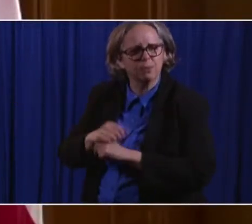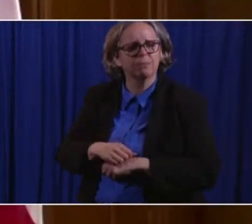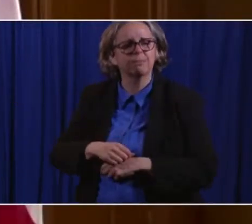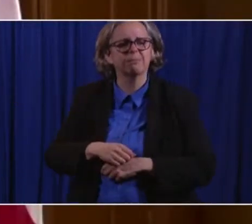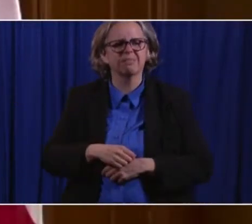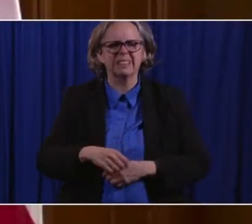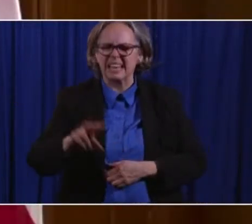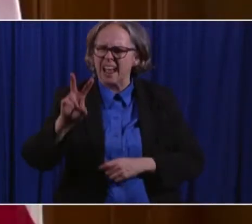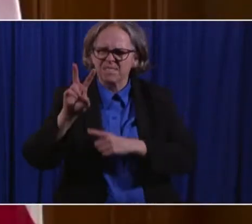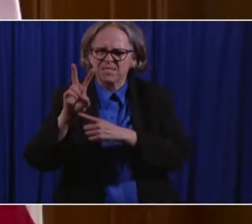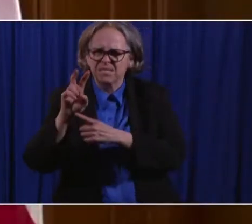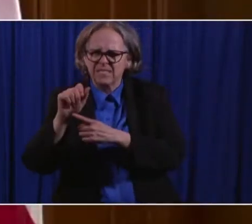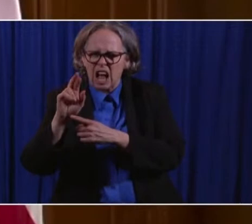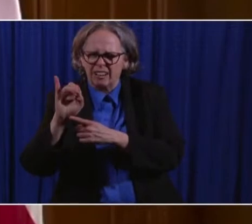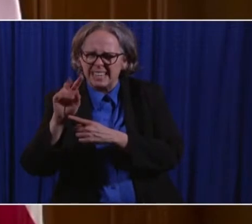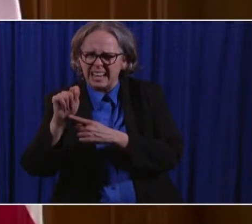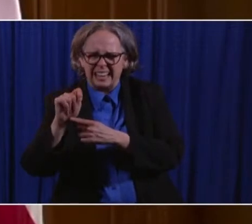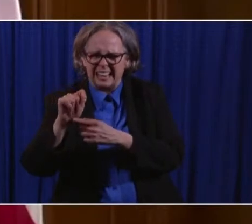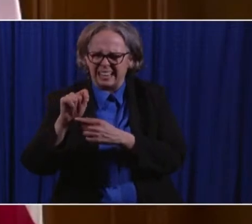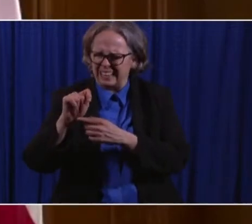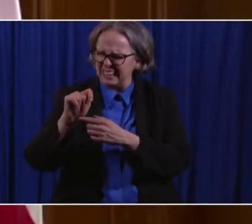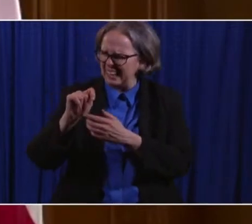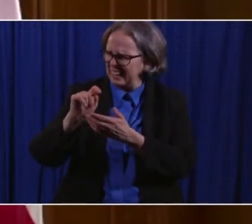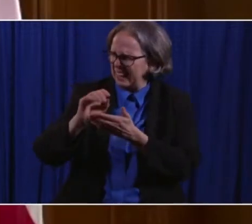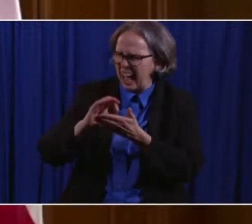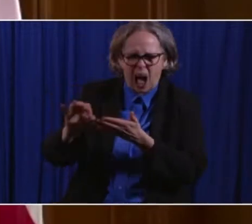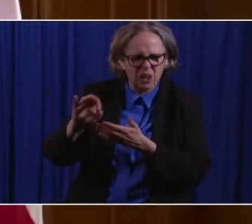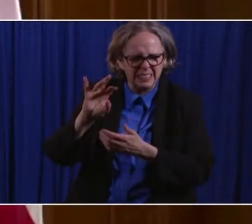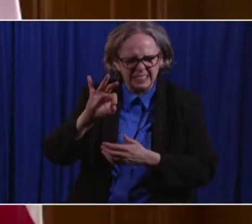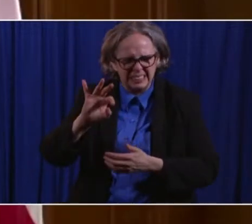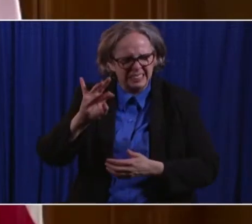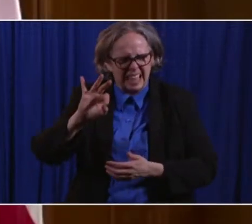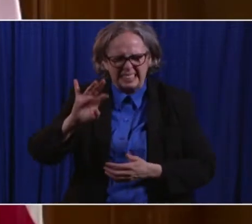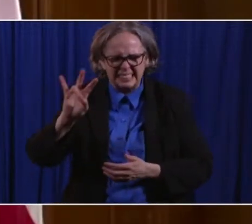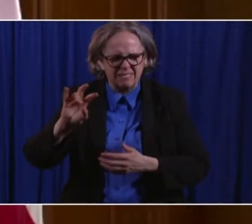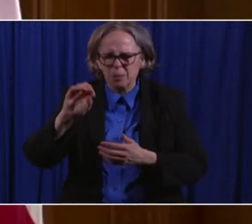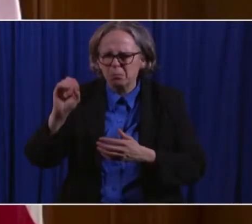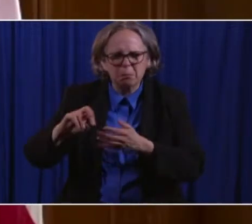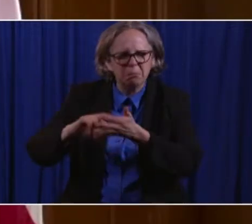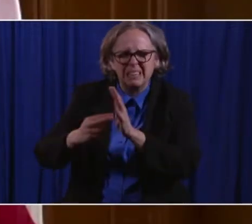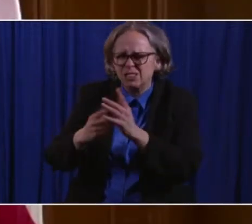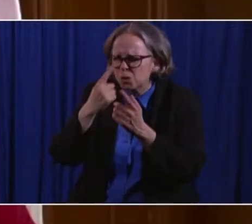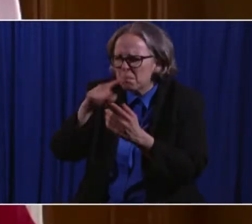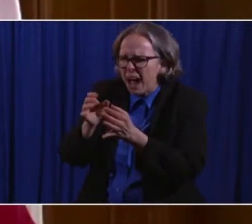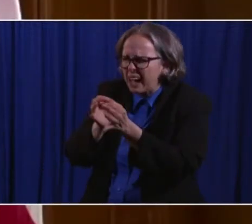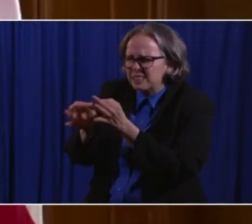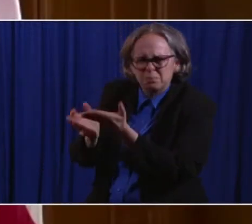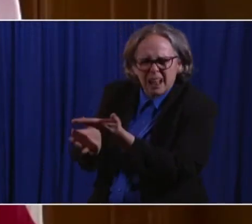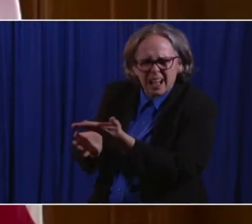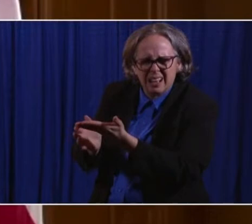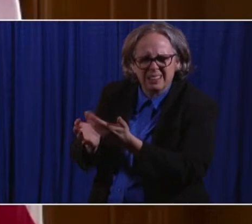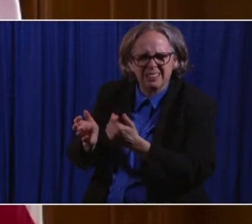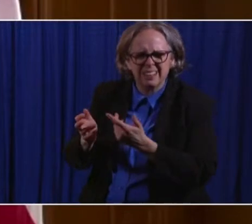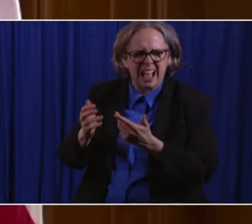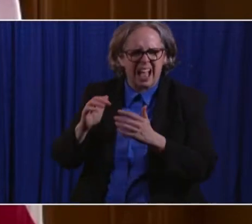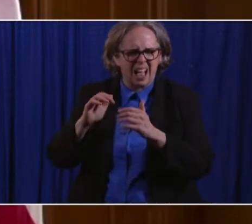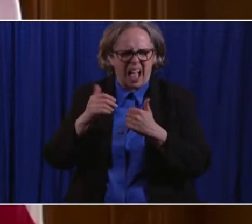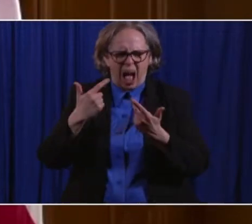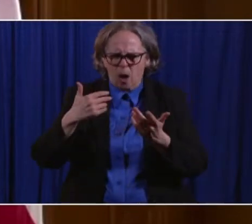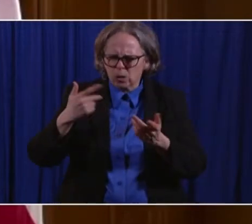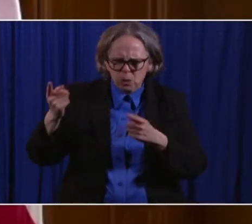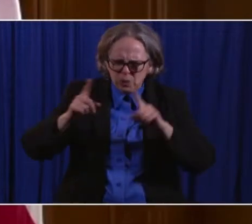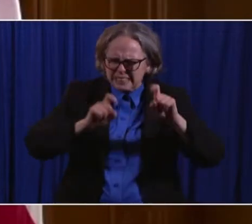that 700 and some, what does that mean, though? And how often are we testing for variants?